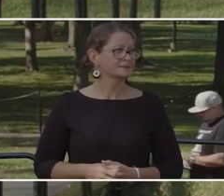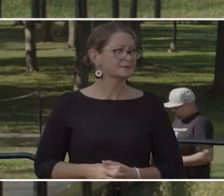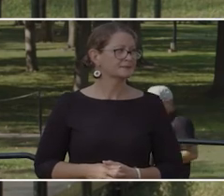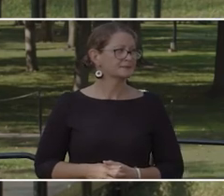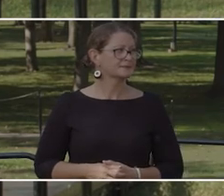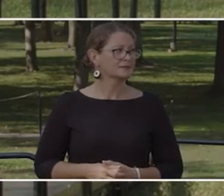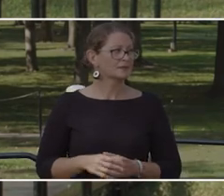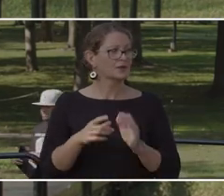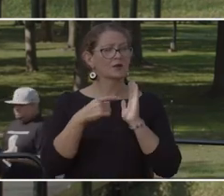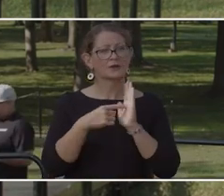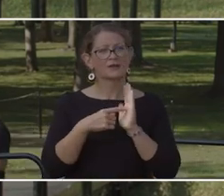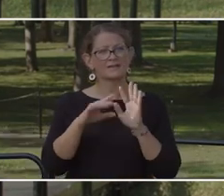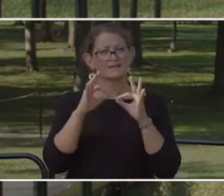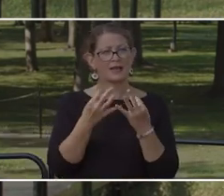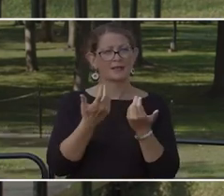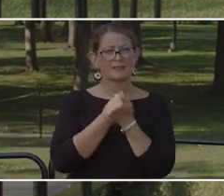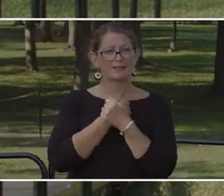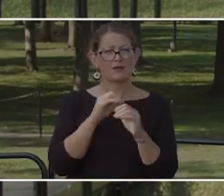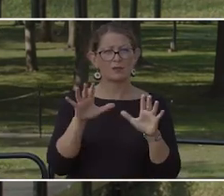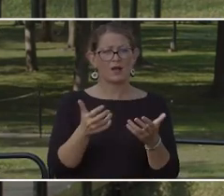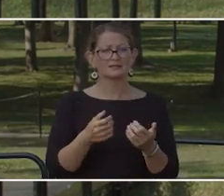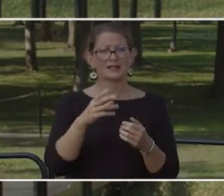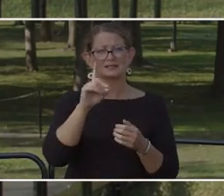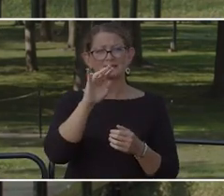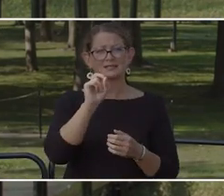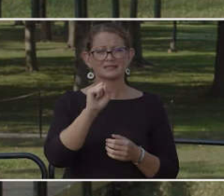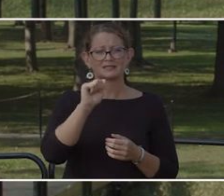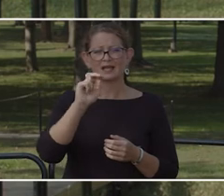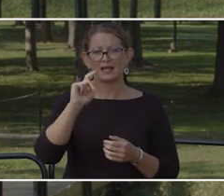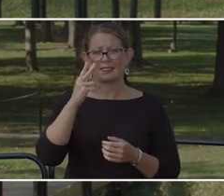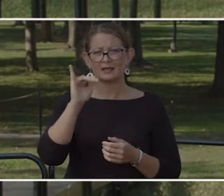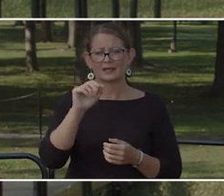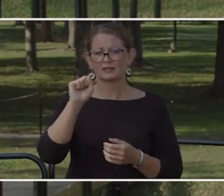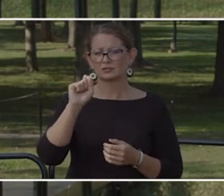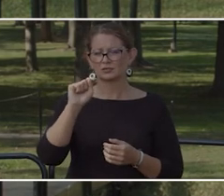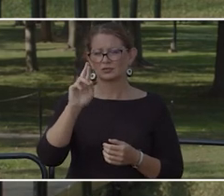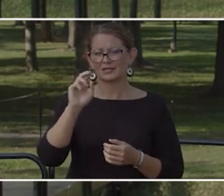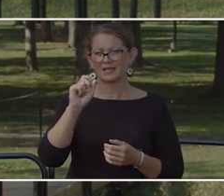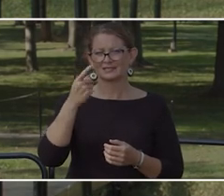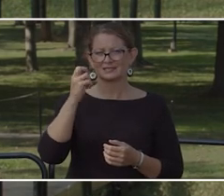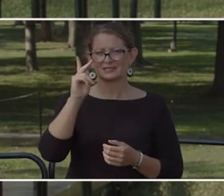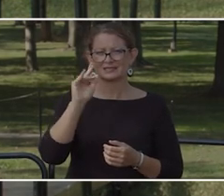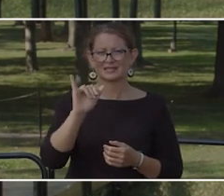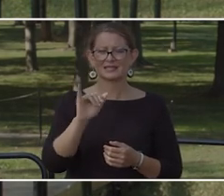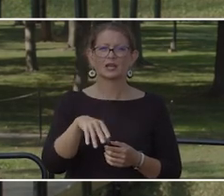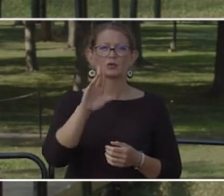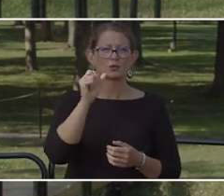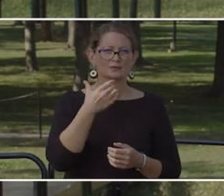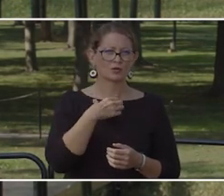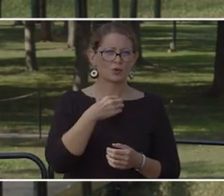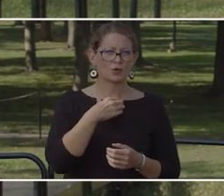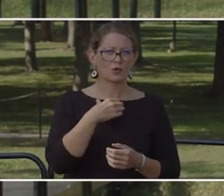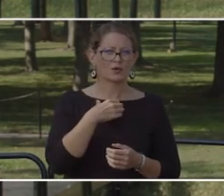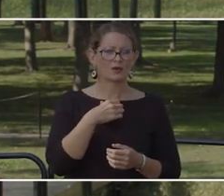On behalf of the family and loved ones of Dennis Anthony Skardzinski, United States Marine Corps. With that